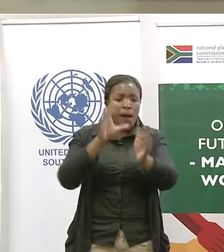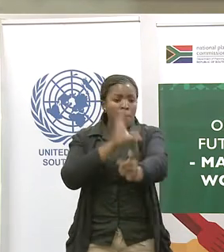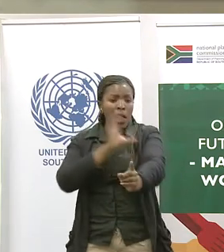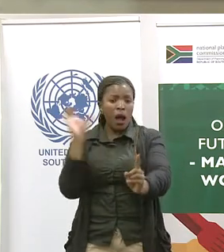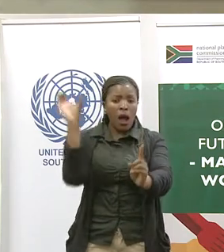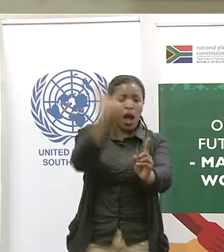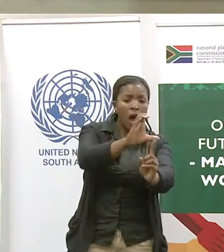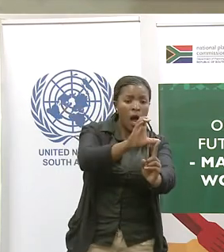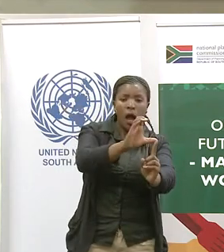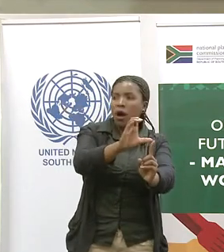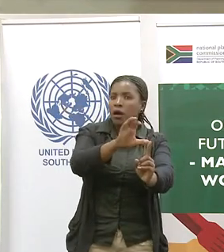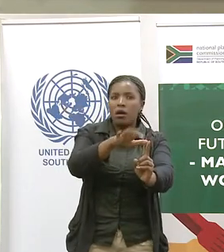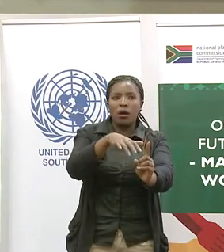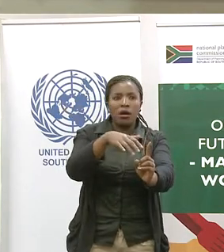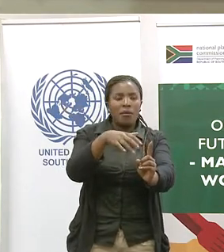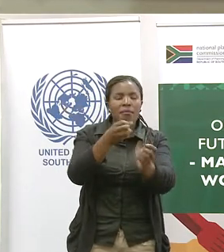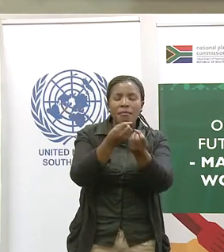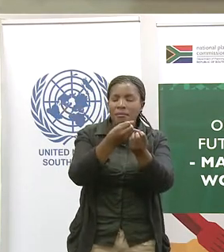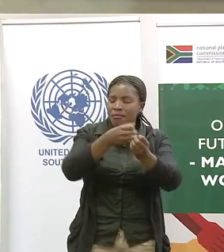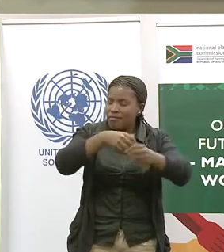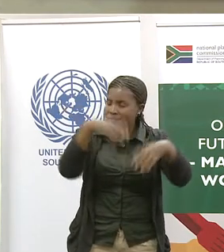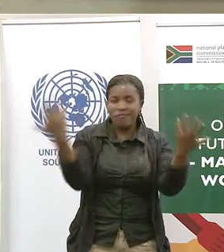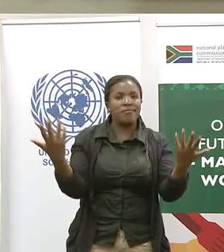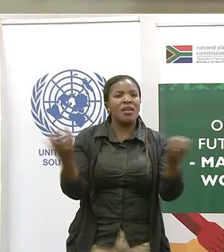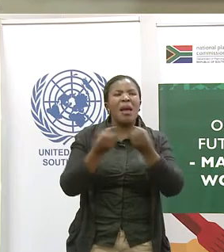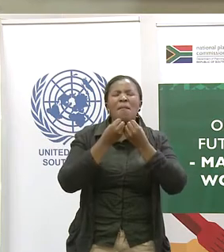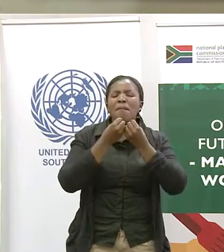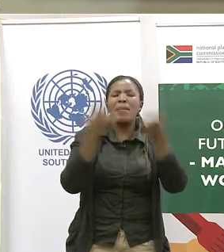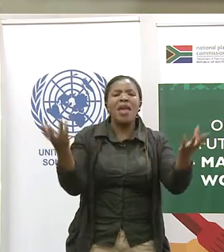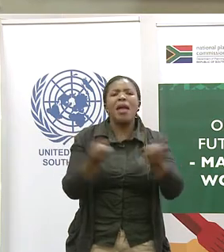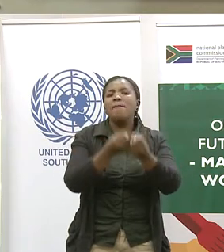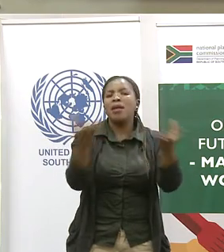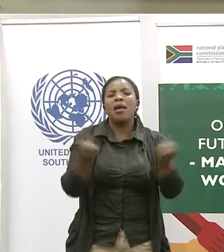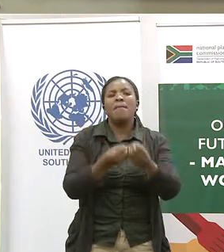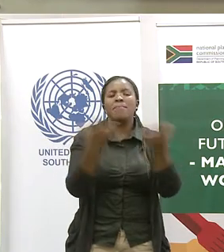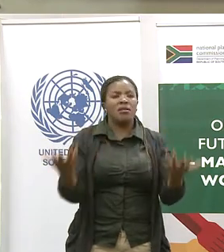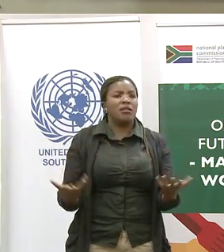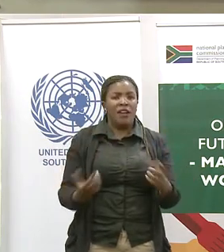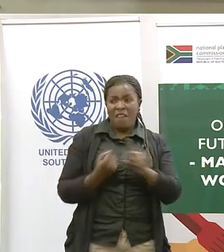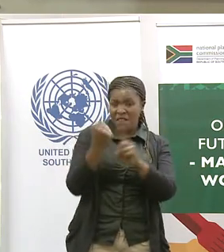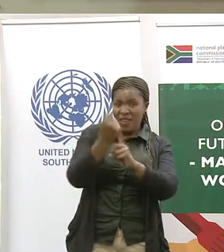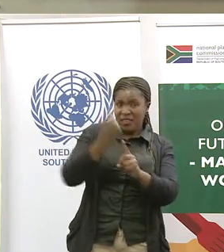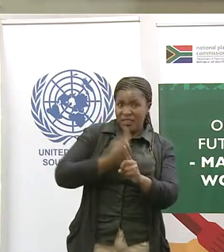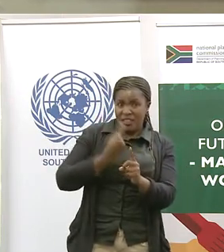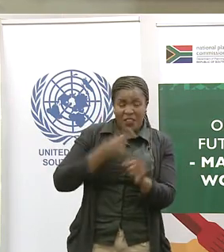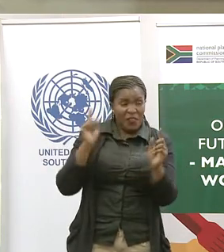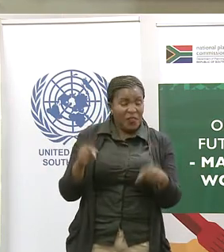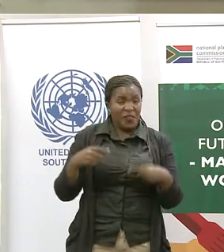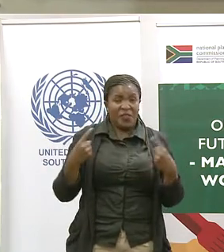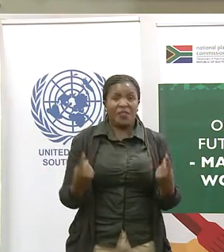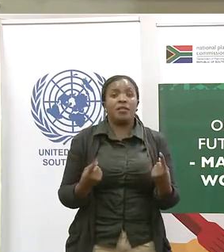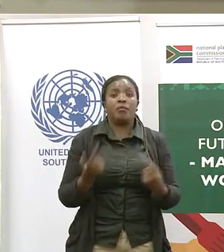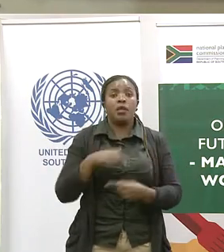this country, cannot fight with them. And they get run over all of the time. So I want to